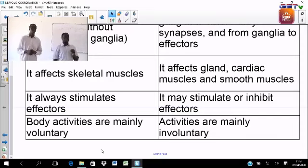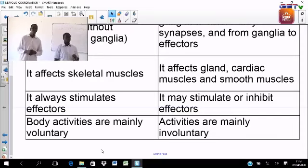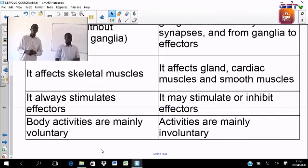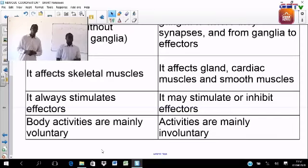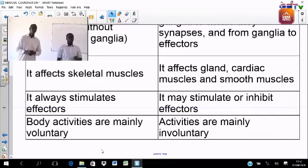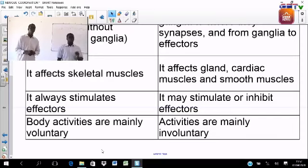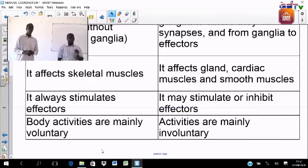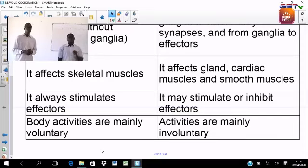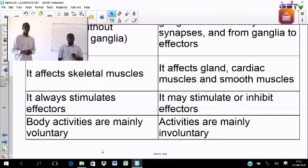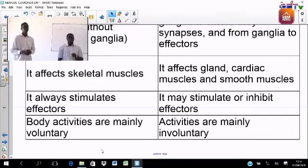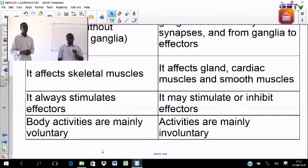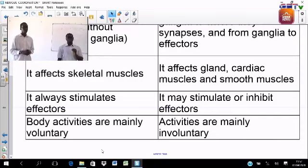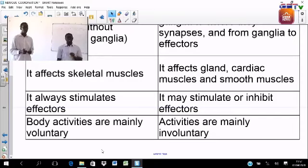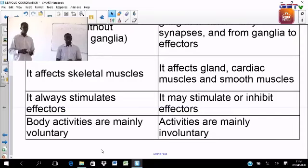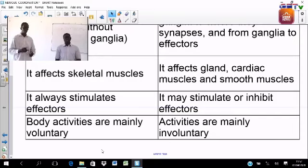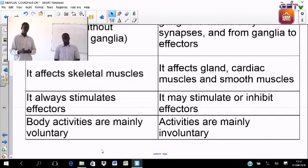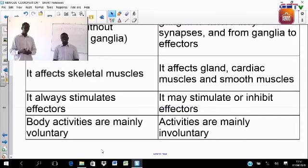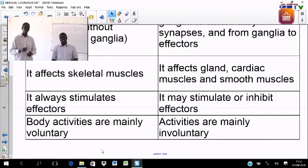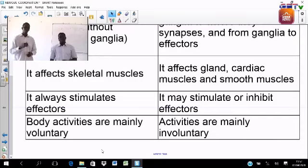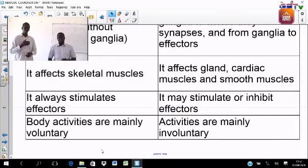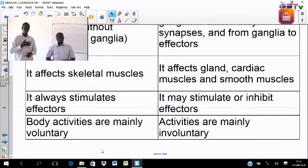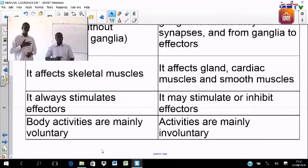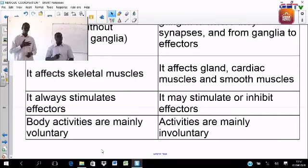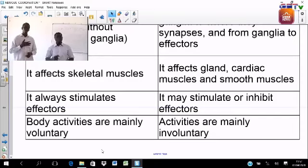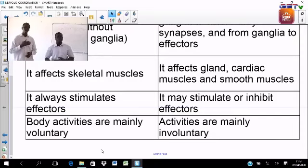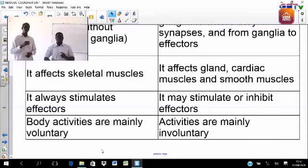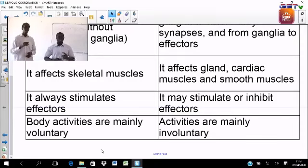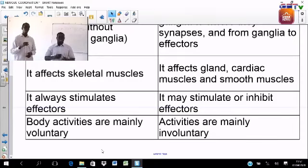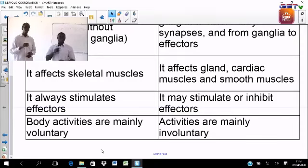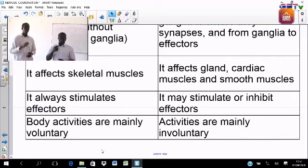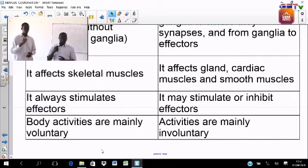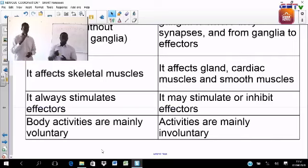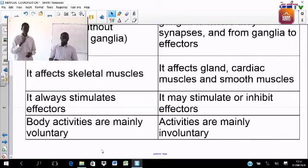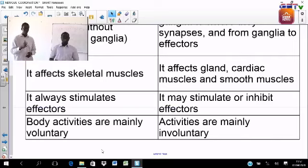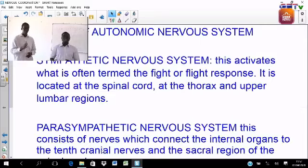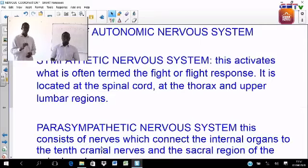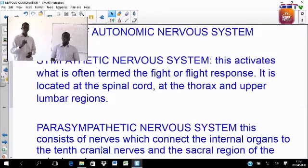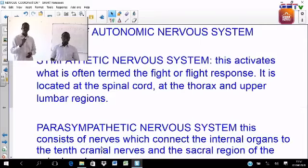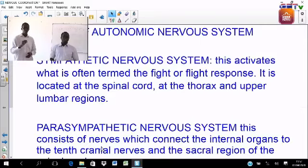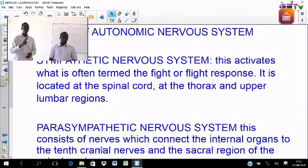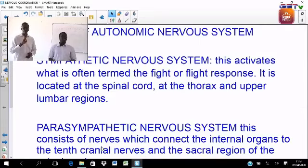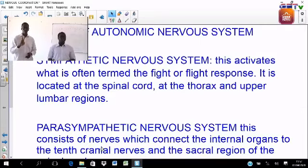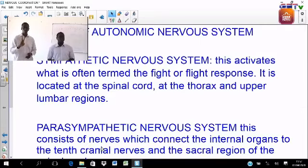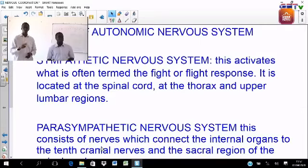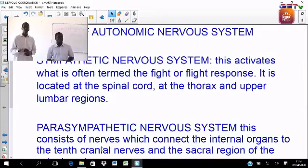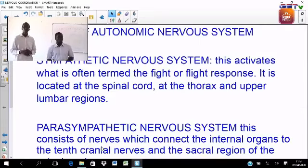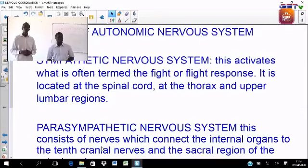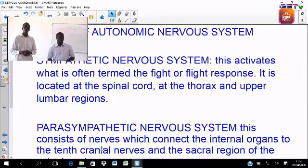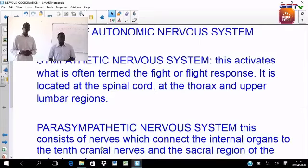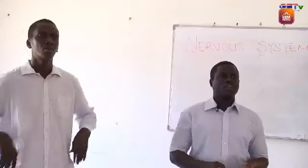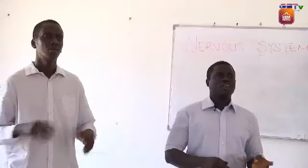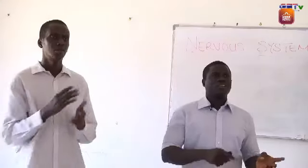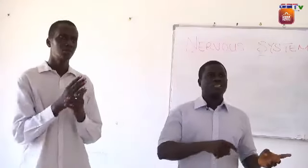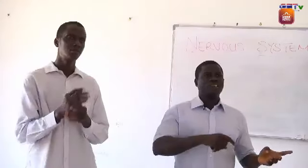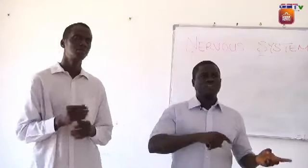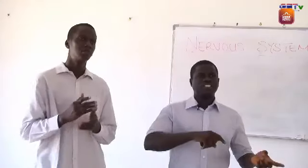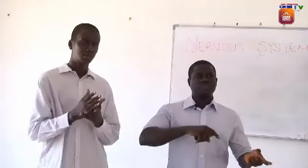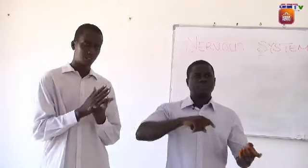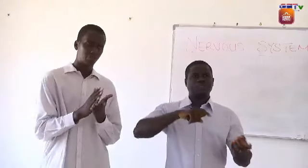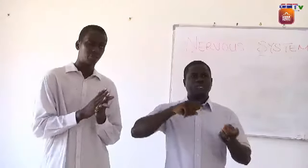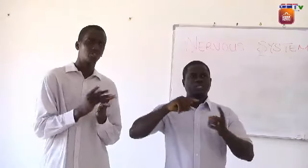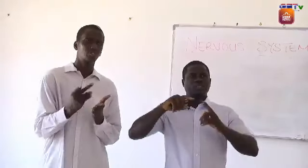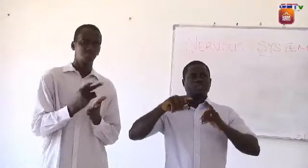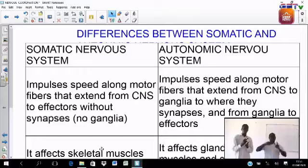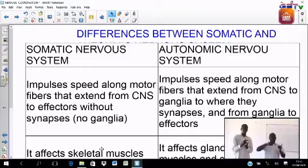activities of the bodies are always are mainly voluntary. Whereas the automatic nervous system, activities are